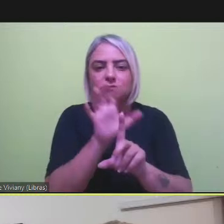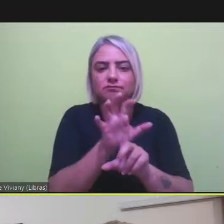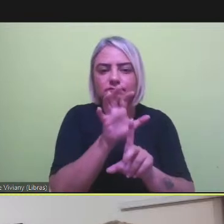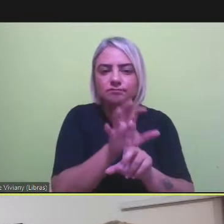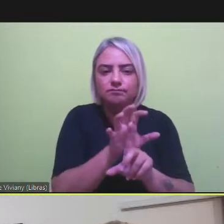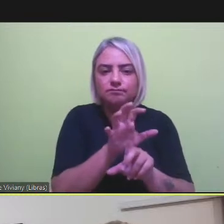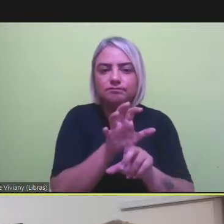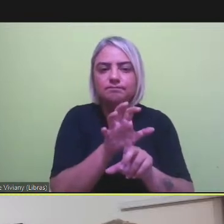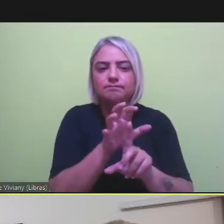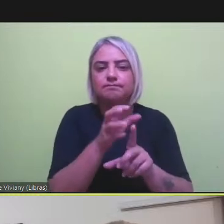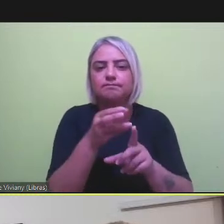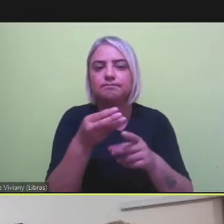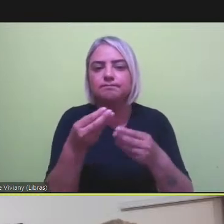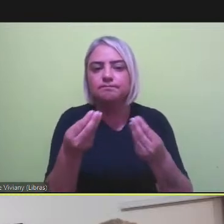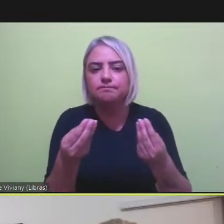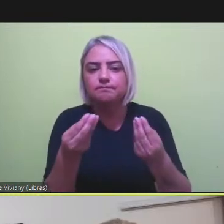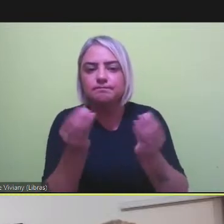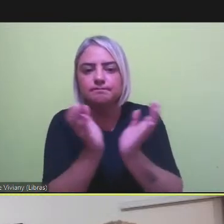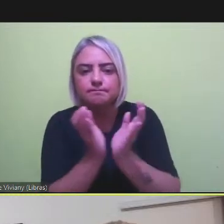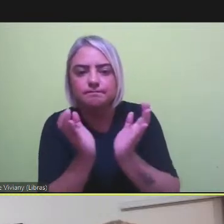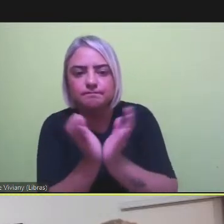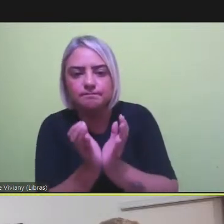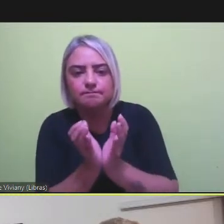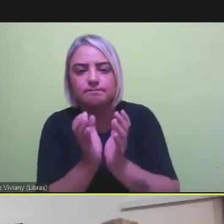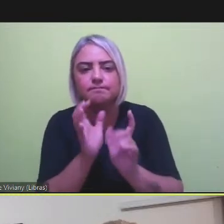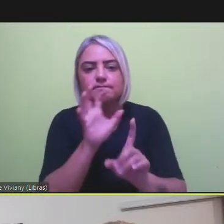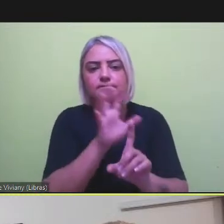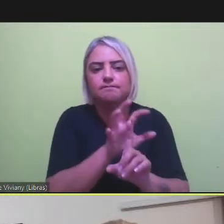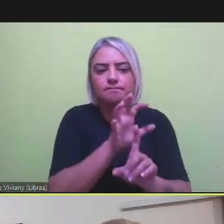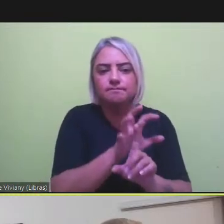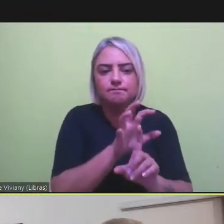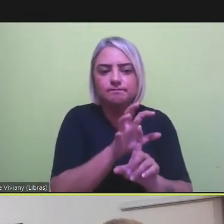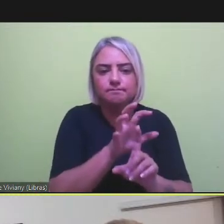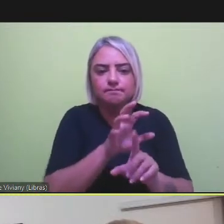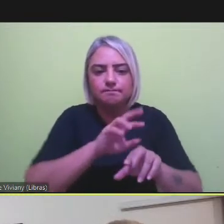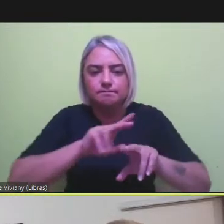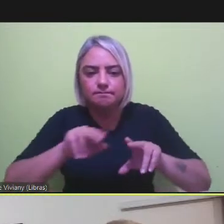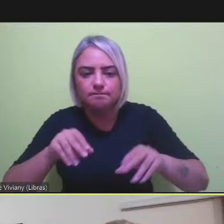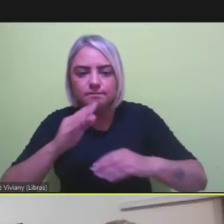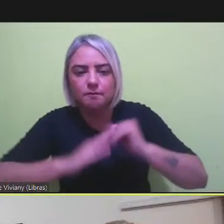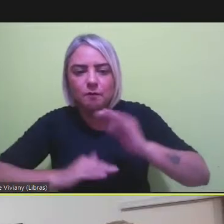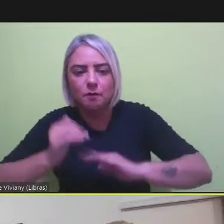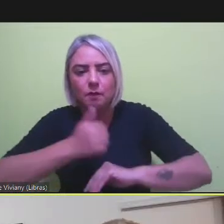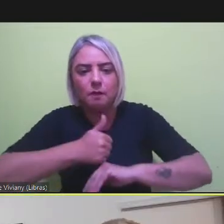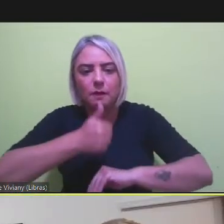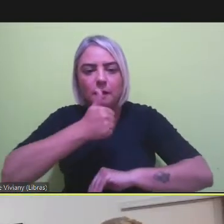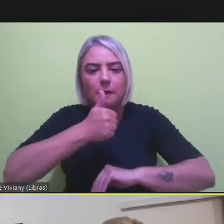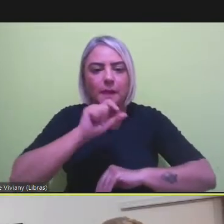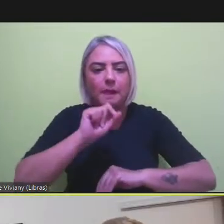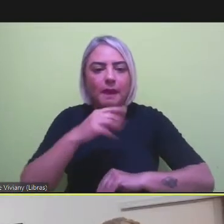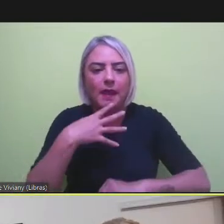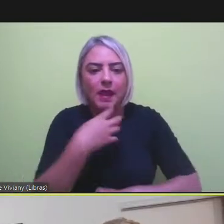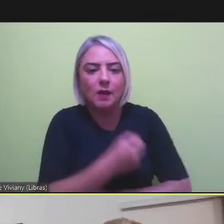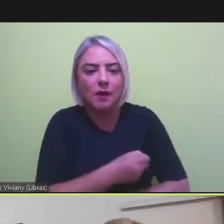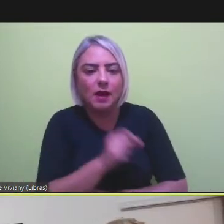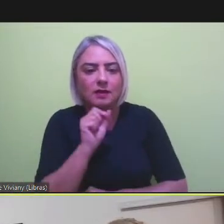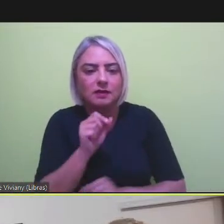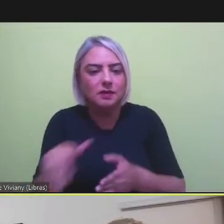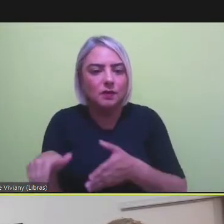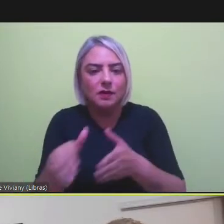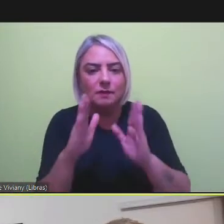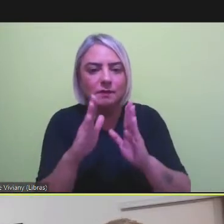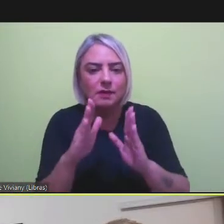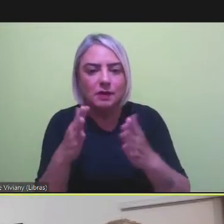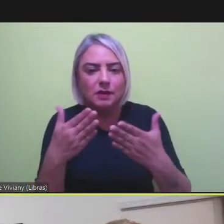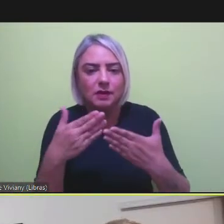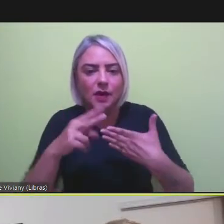this approach, team approach, and multi-professional approach, interdisciplinary, I think that this